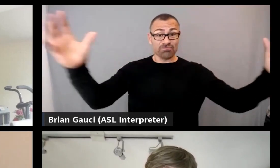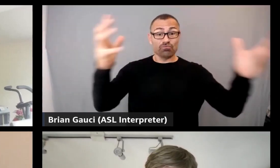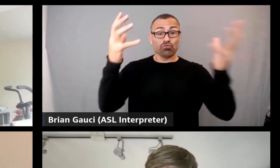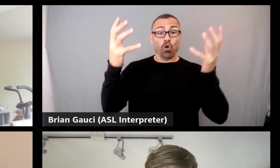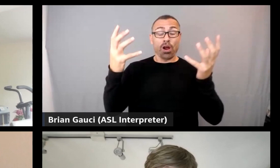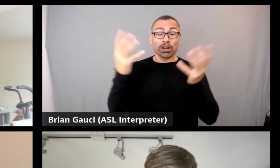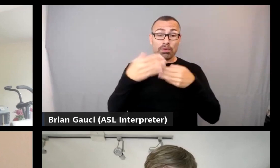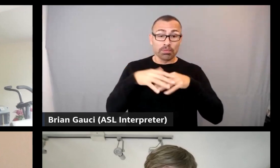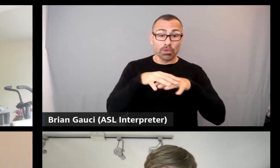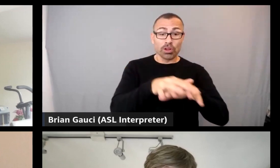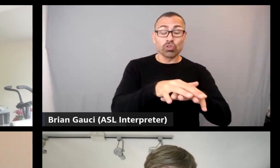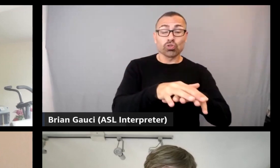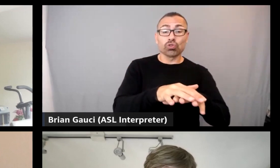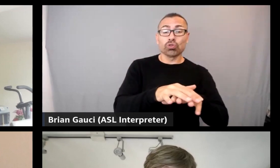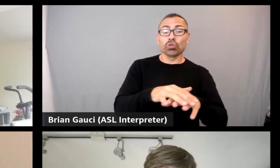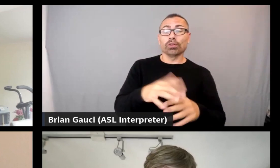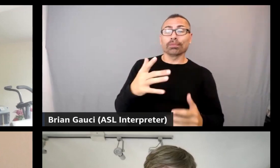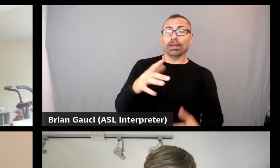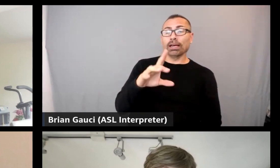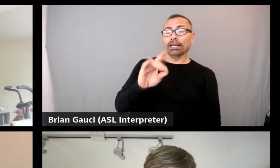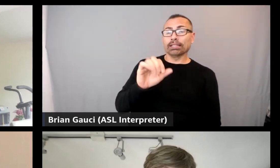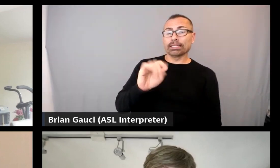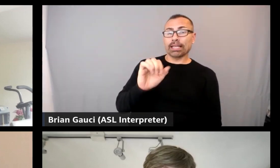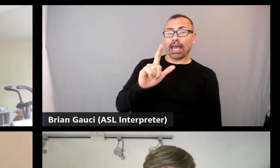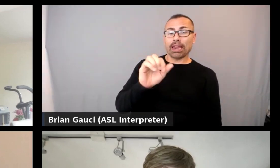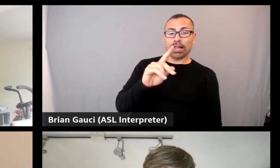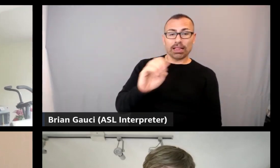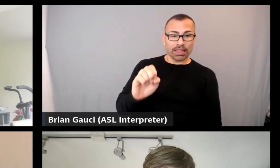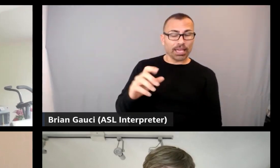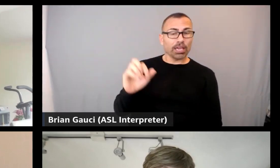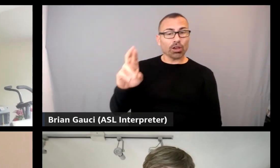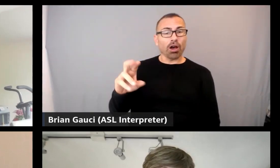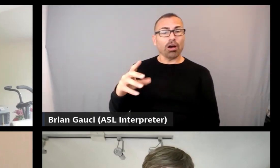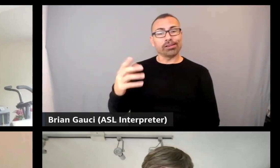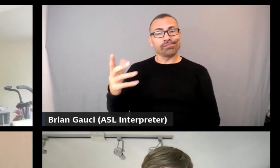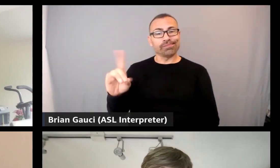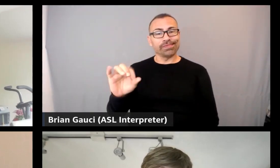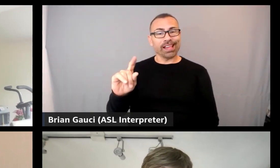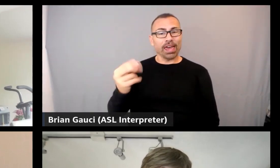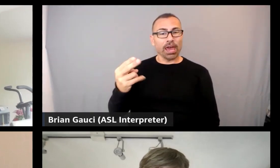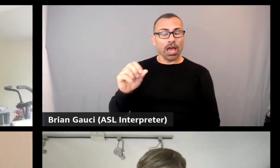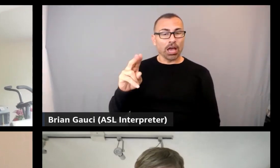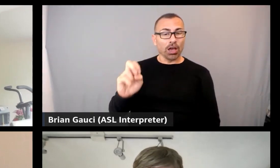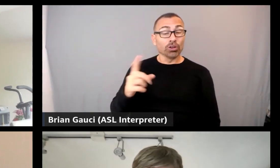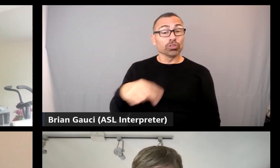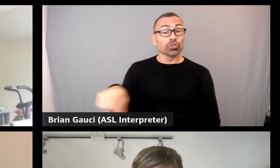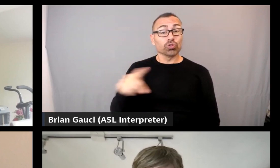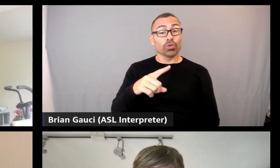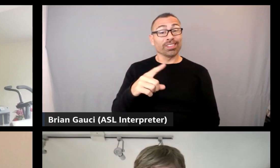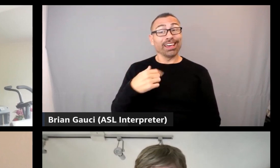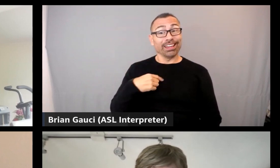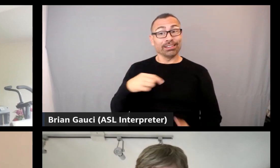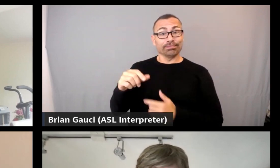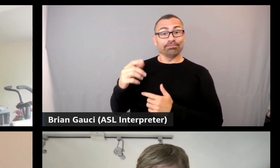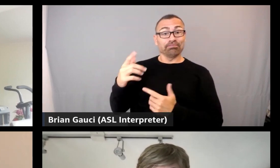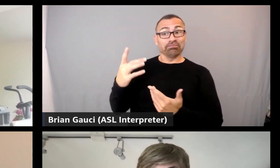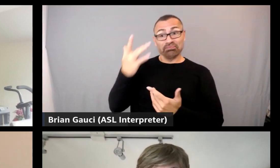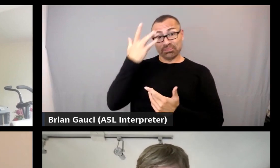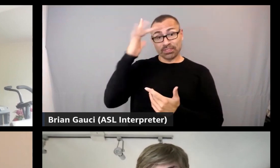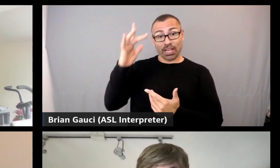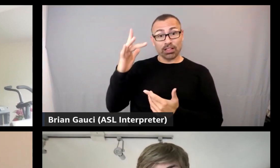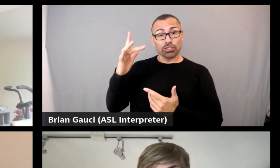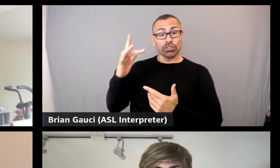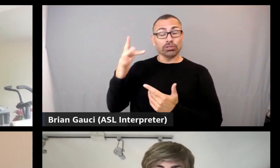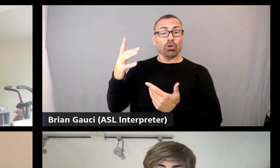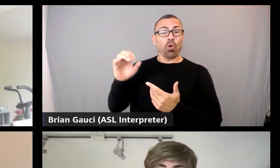Athena, or your AI ML applications, they can use it in the much more efficient manner possible.